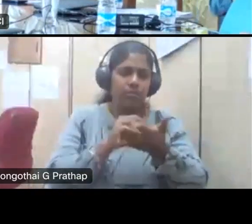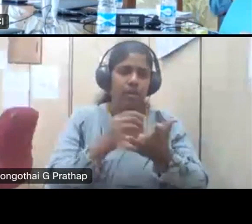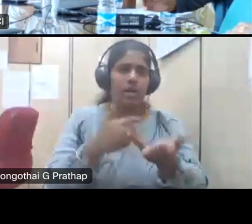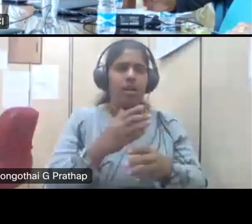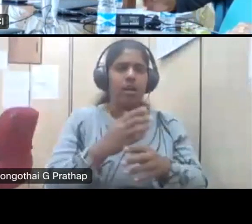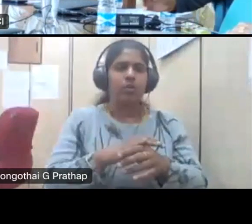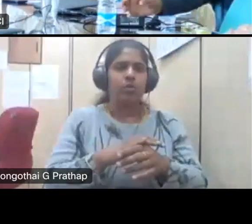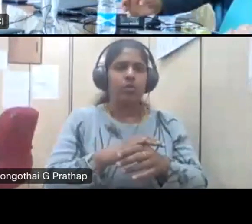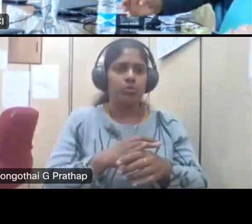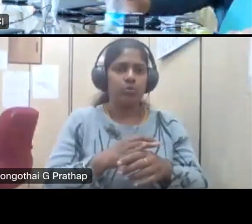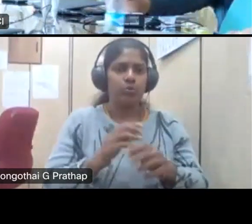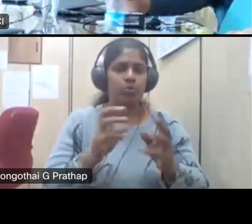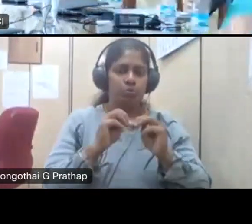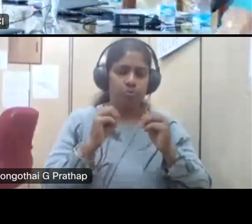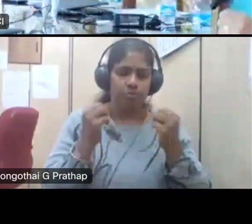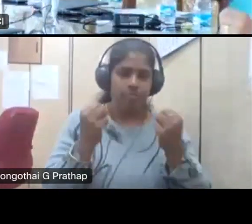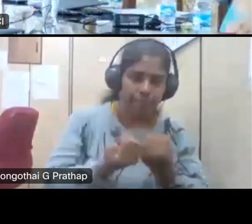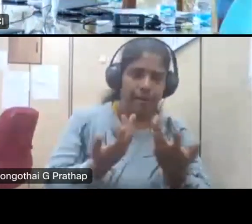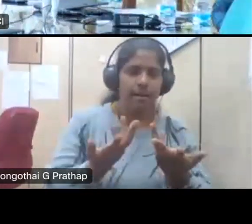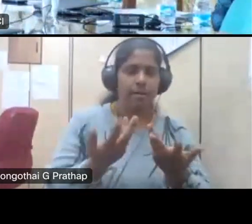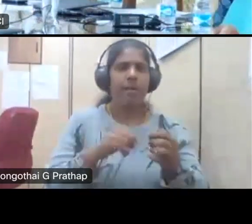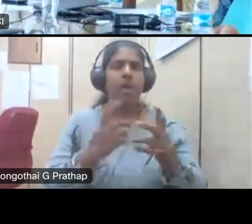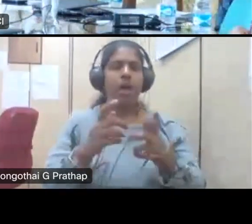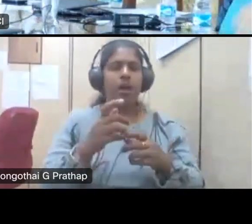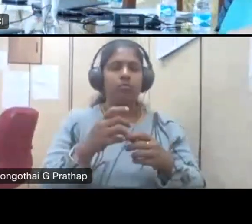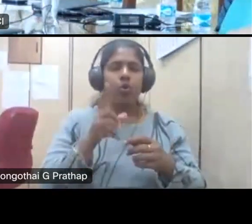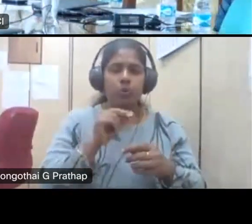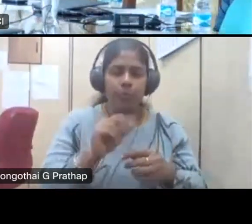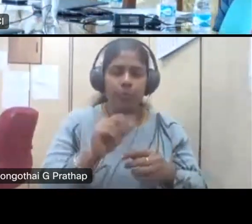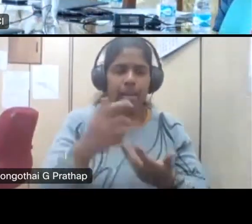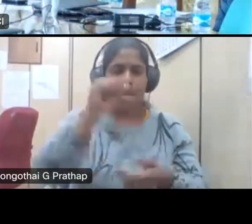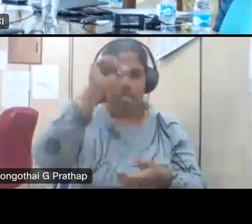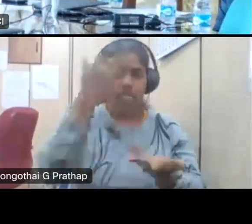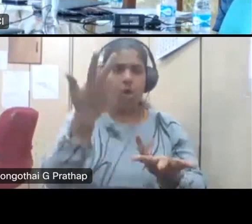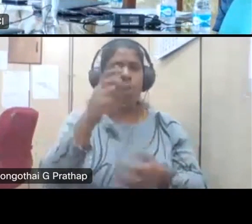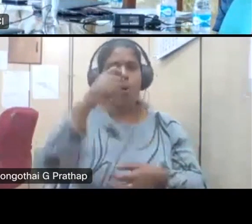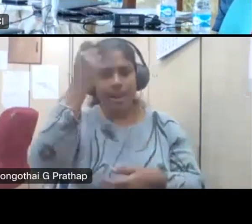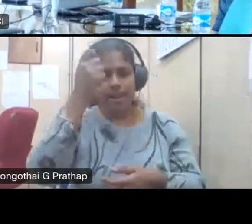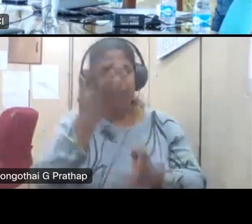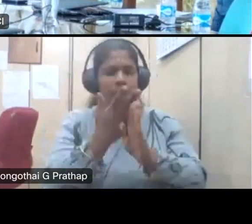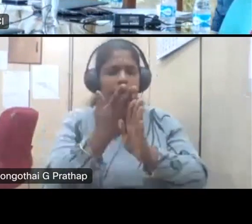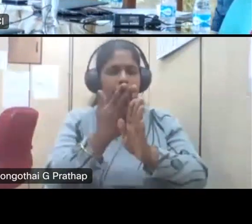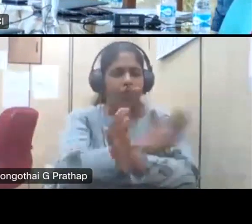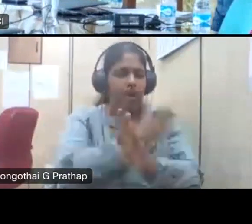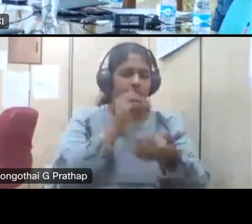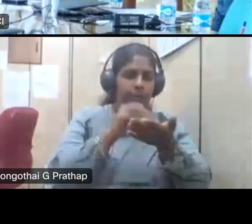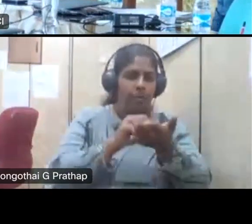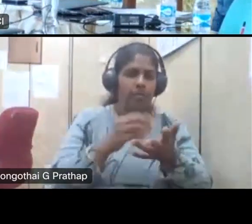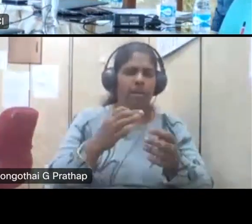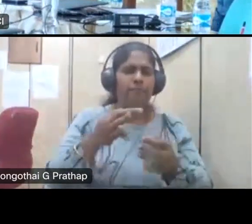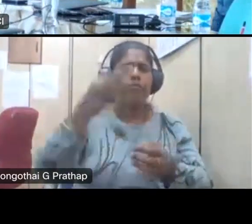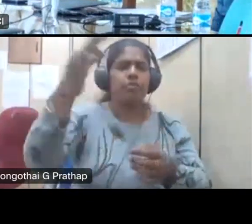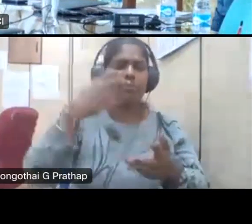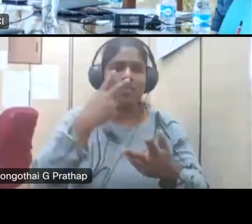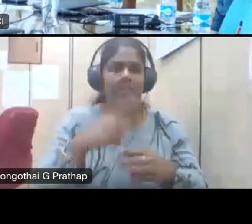this seminar, or we need to basically do seminars in Hindi also. So hum to aage koshish karenge ki Punjabi